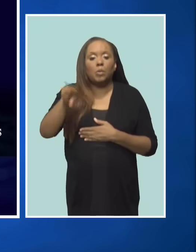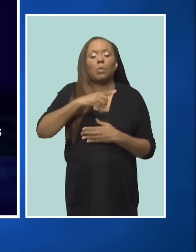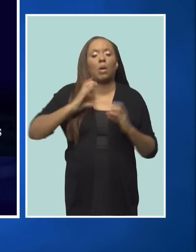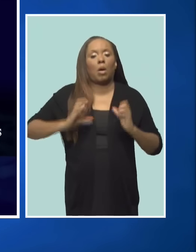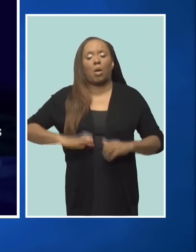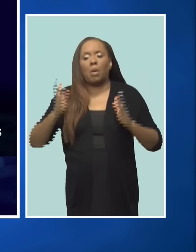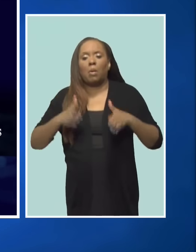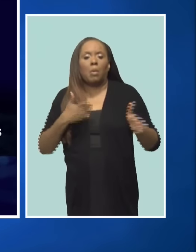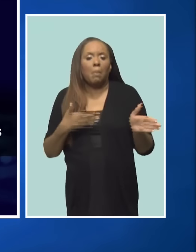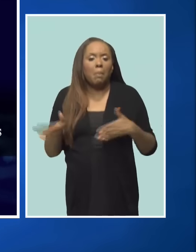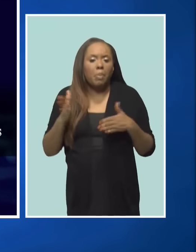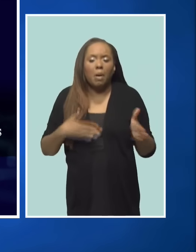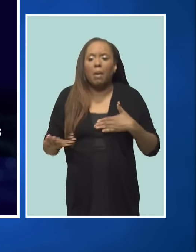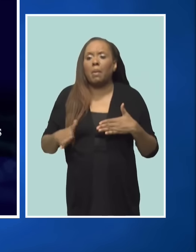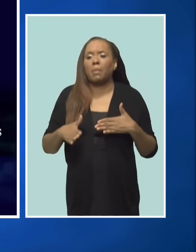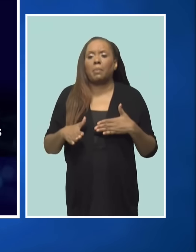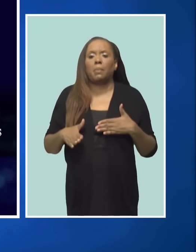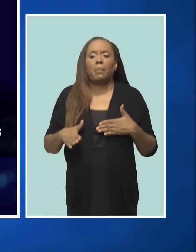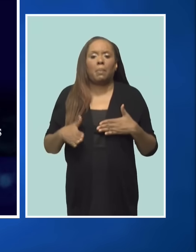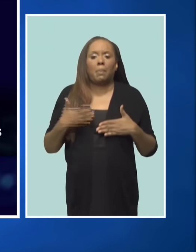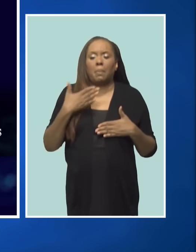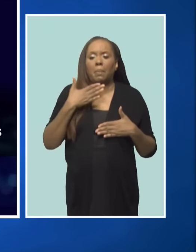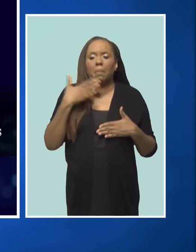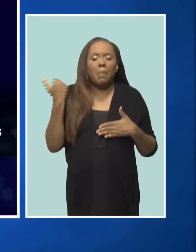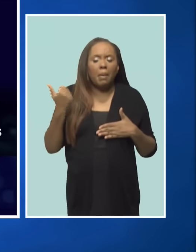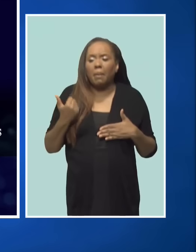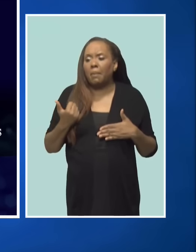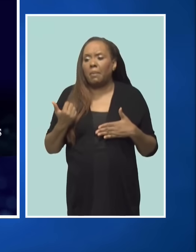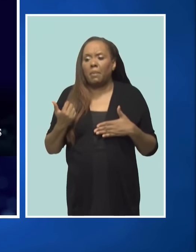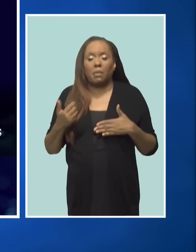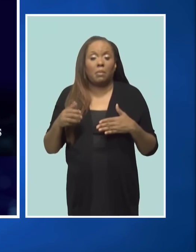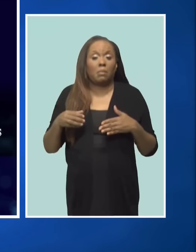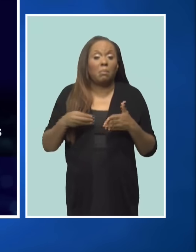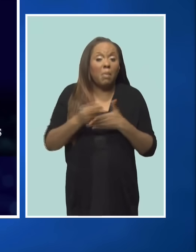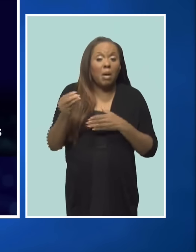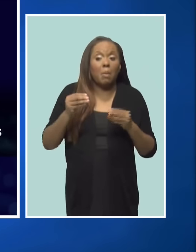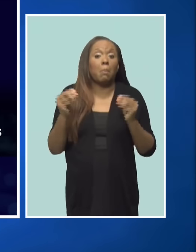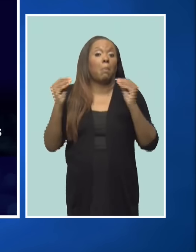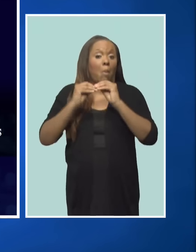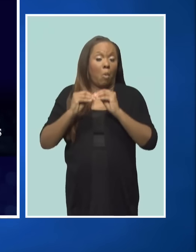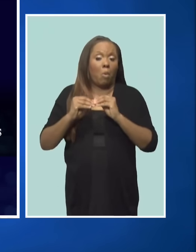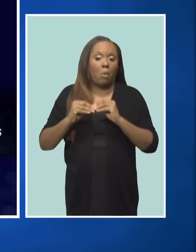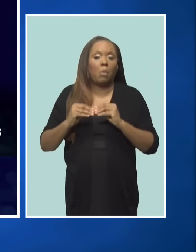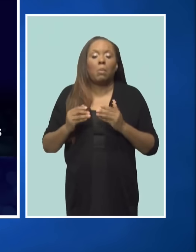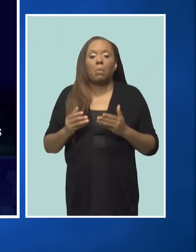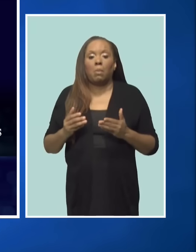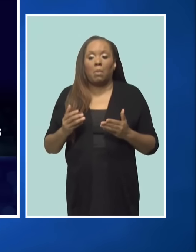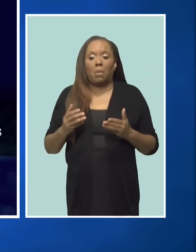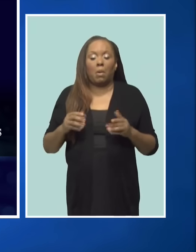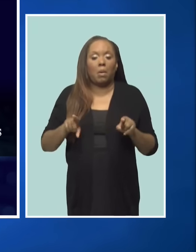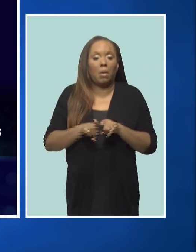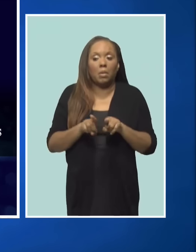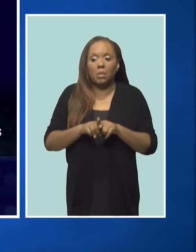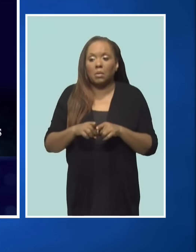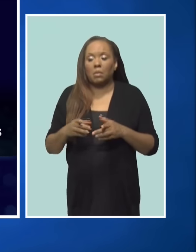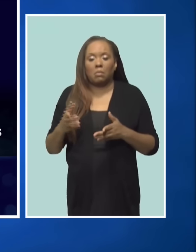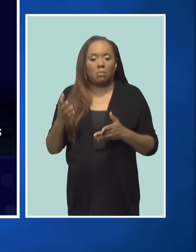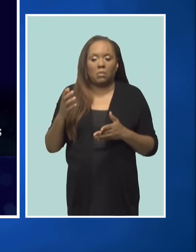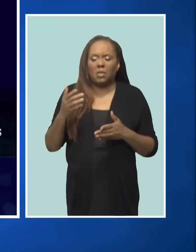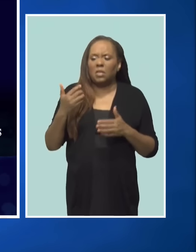route planning, buying in larger quantities, if affordable, and near sourcing by identifying suppliers who are